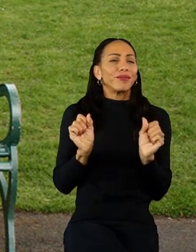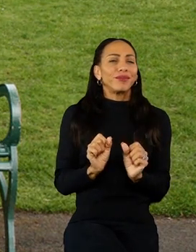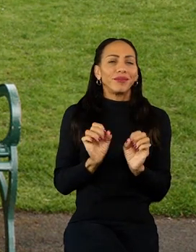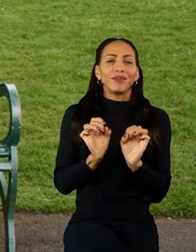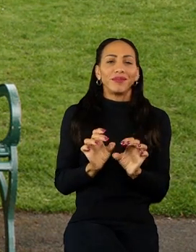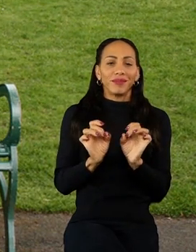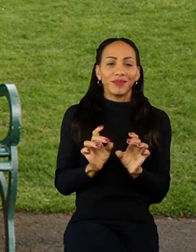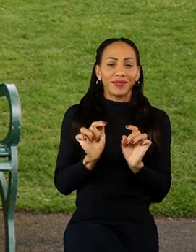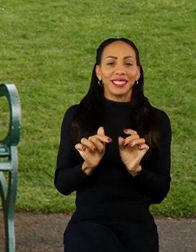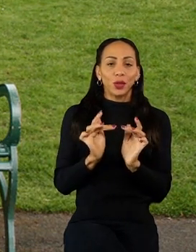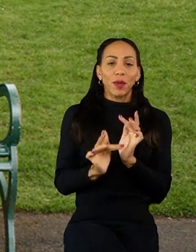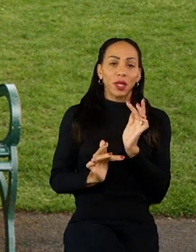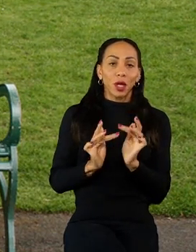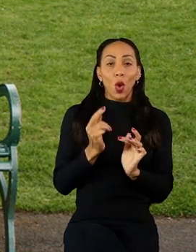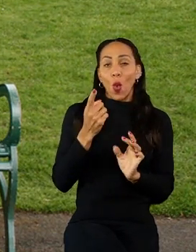Thank you.